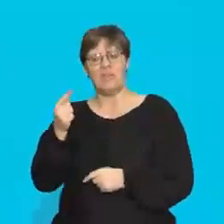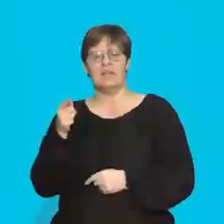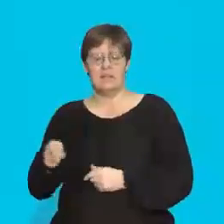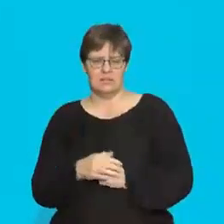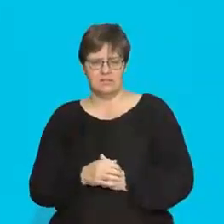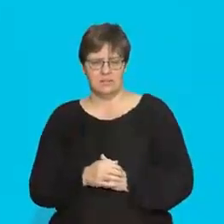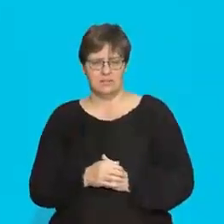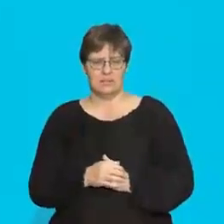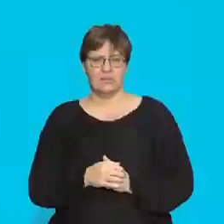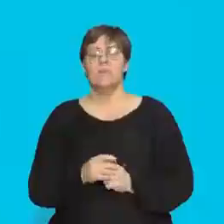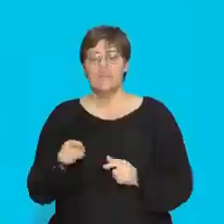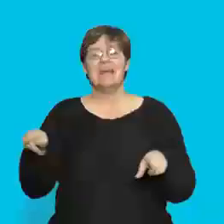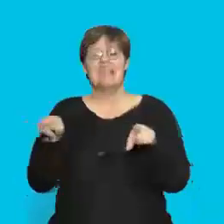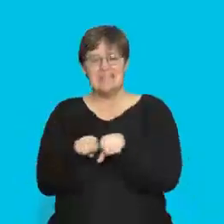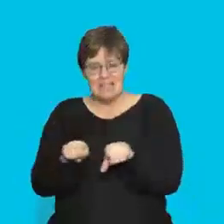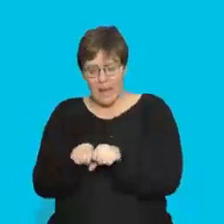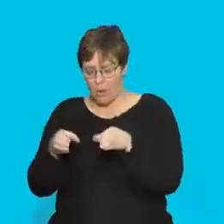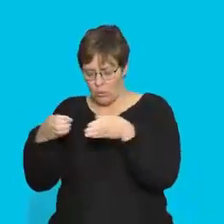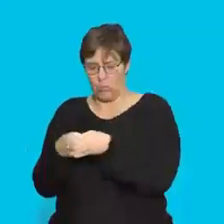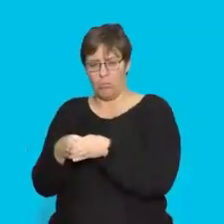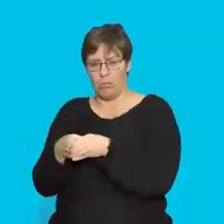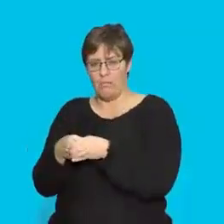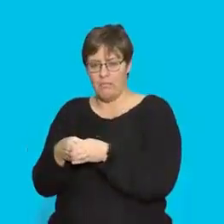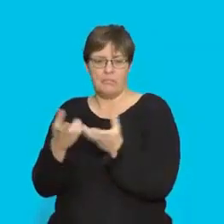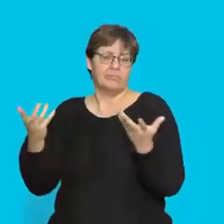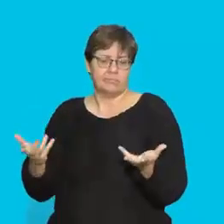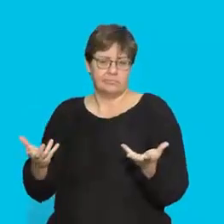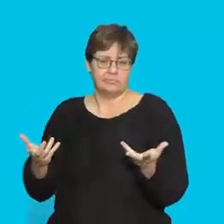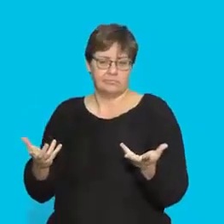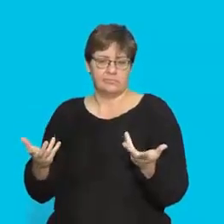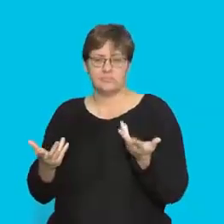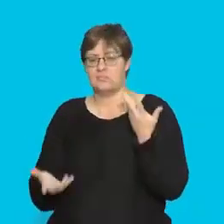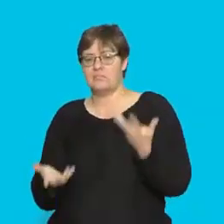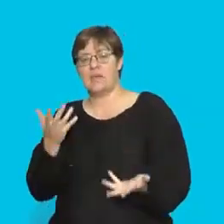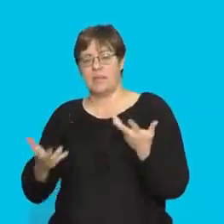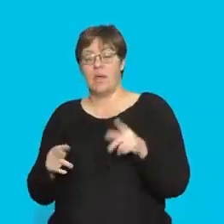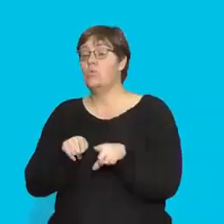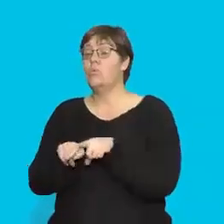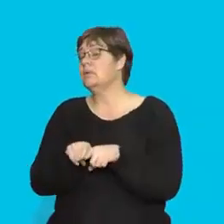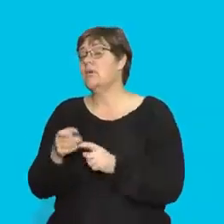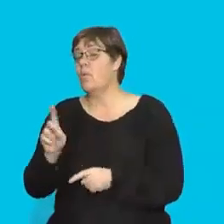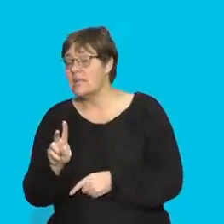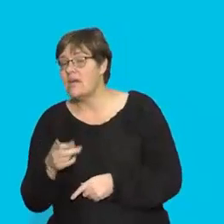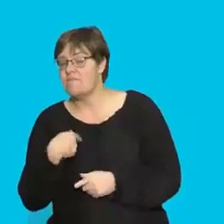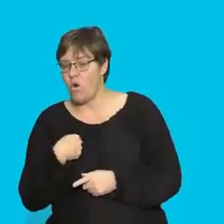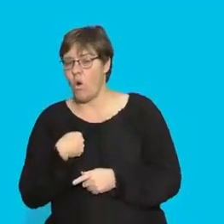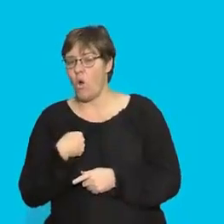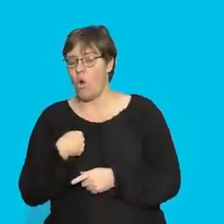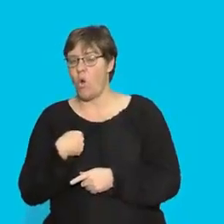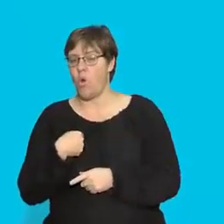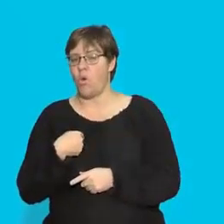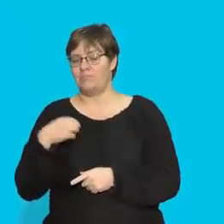competition. But there's another kind of competition. We could have members of the same species